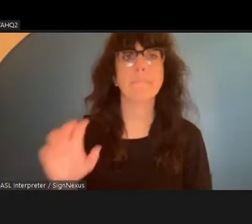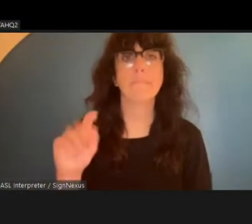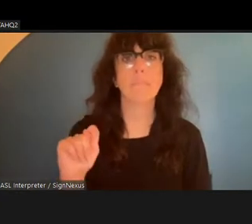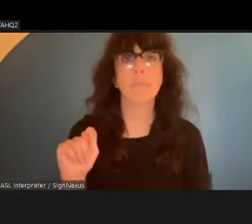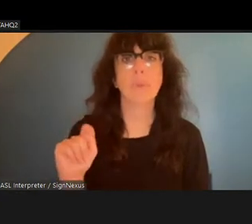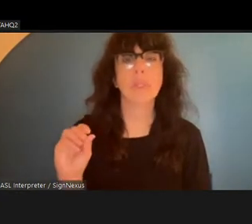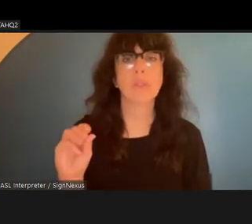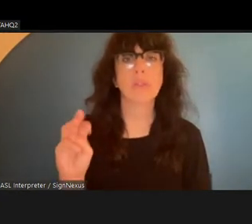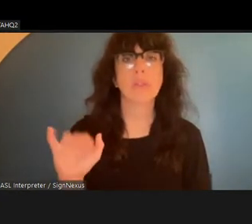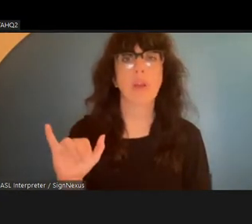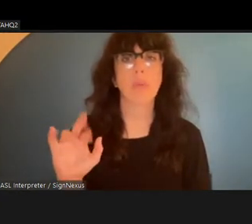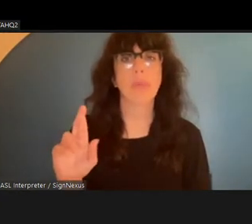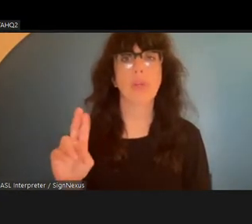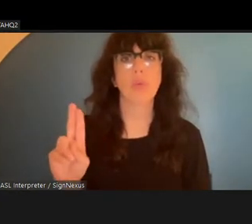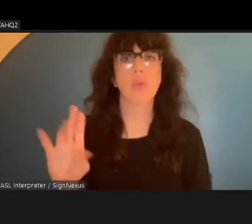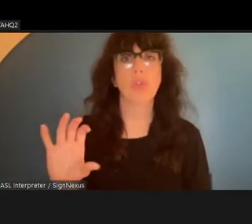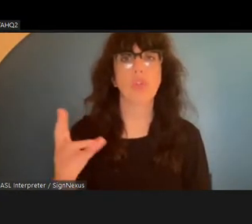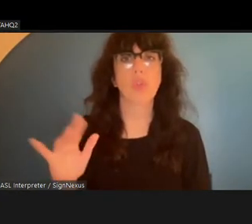a